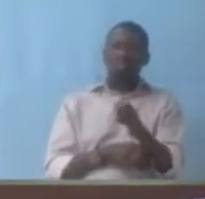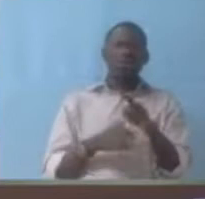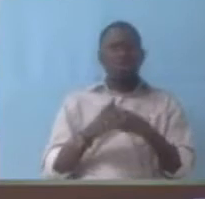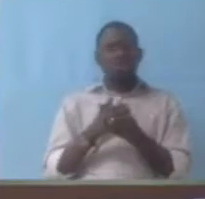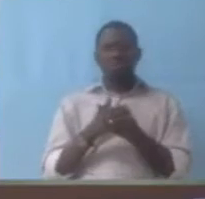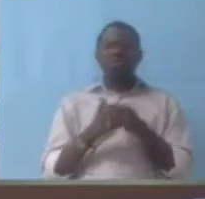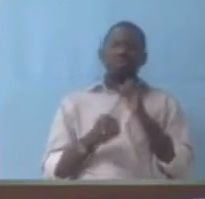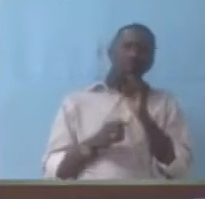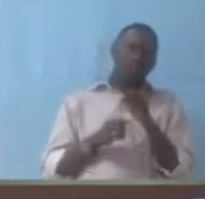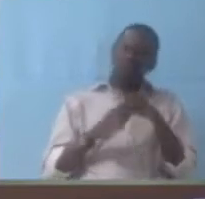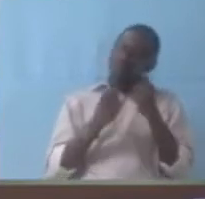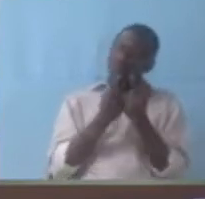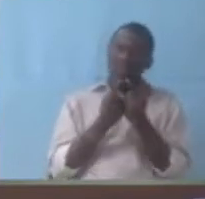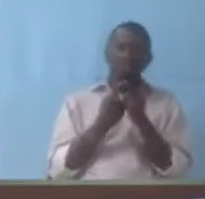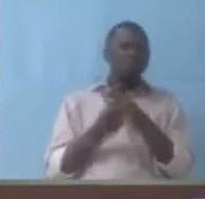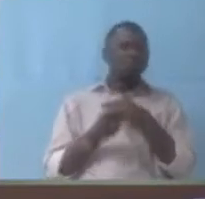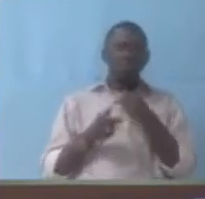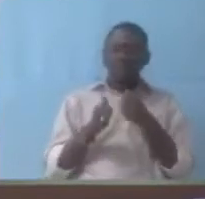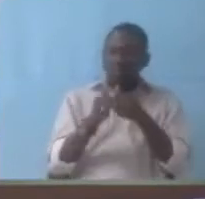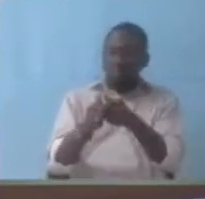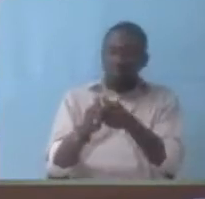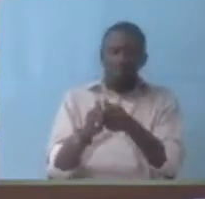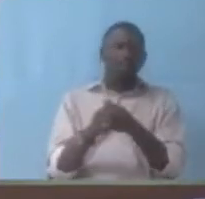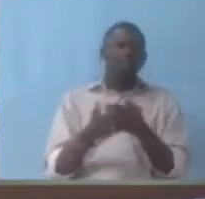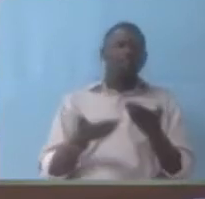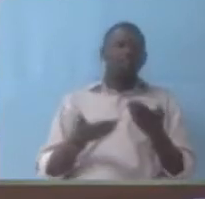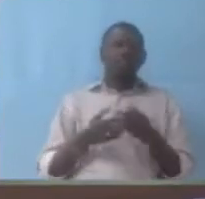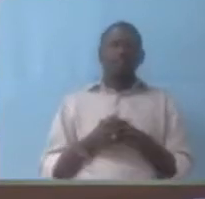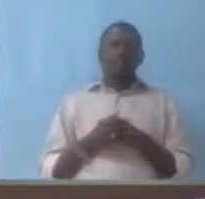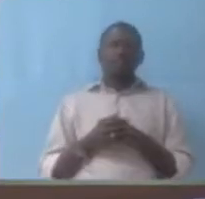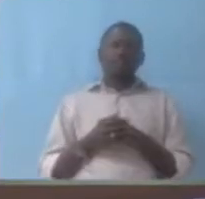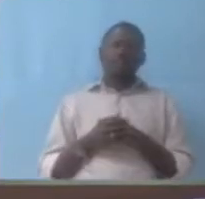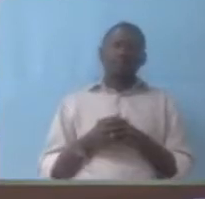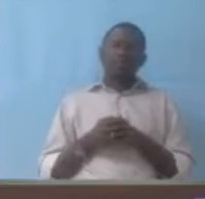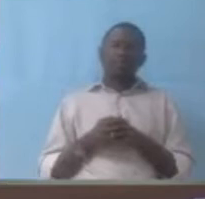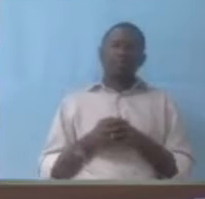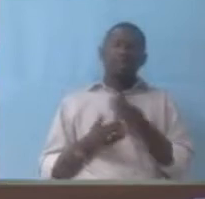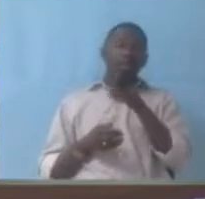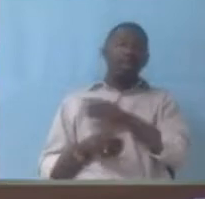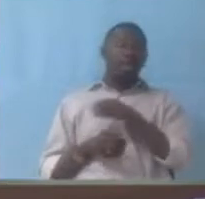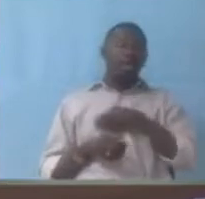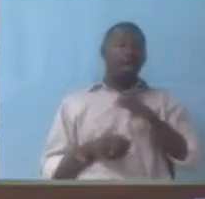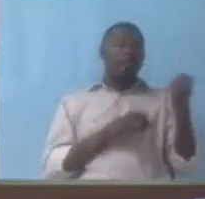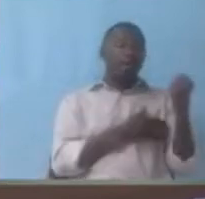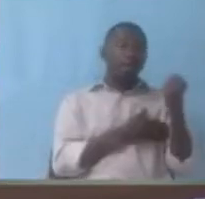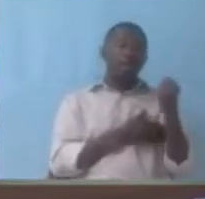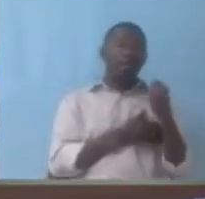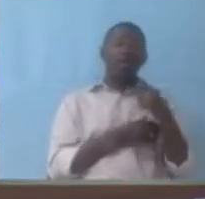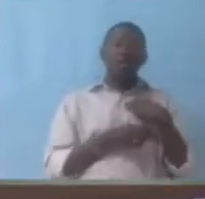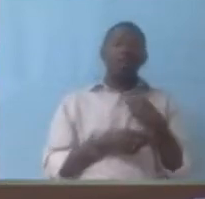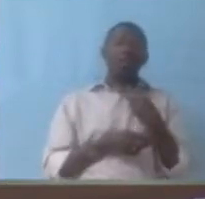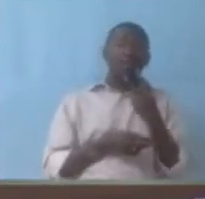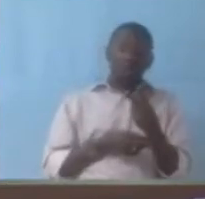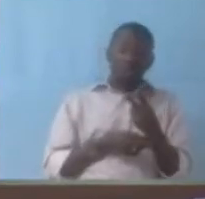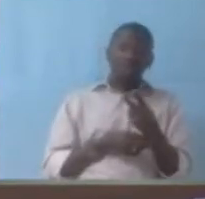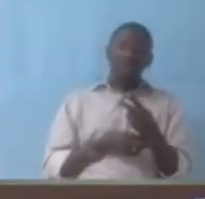ku sahari uti menni sartolu sita. Their authority flows. Ite la sembo nin kango wakata amale.